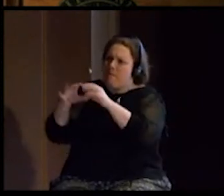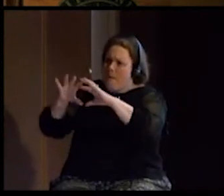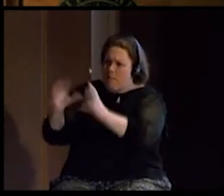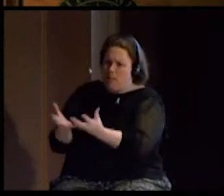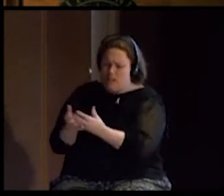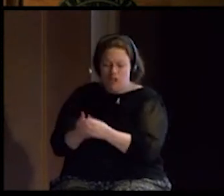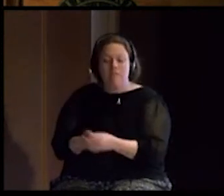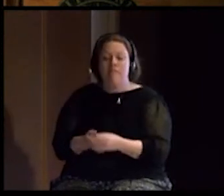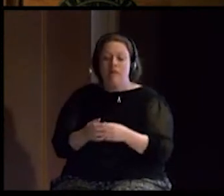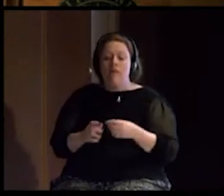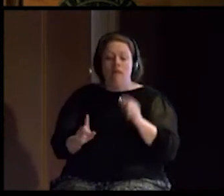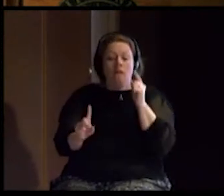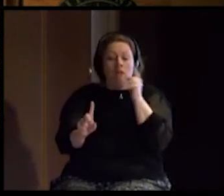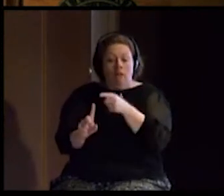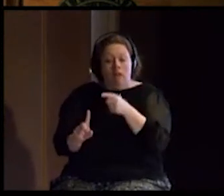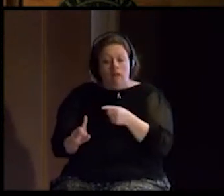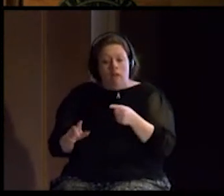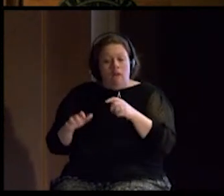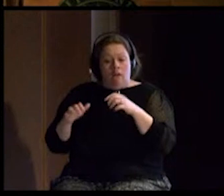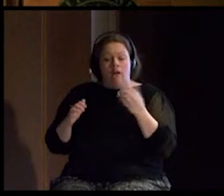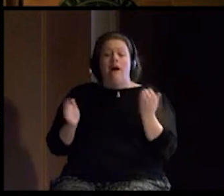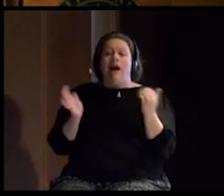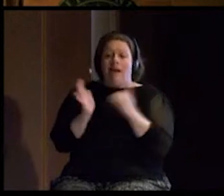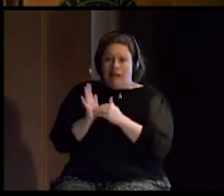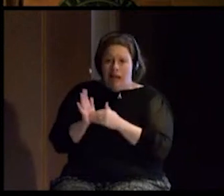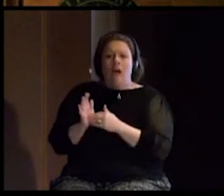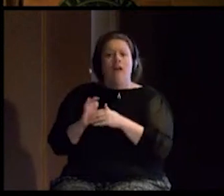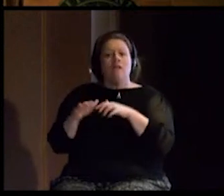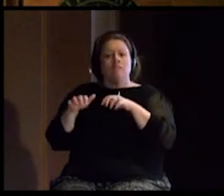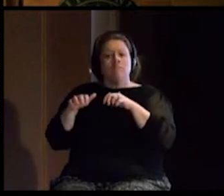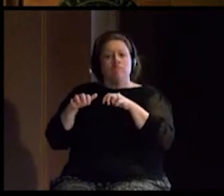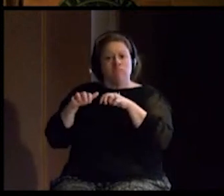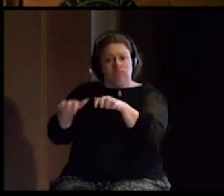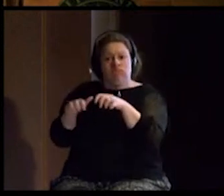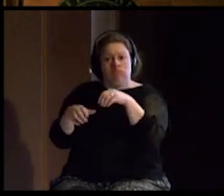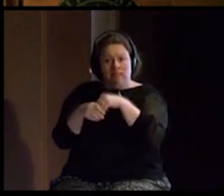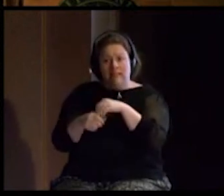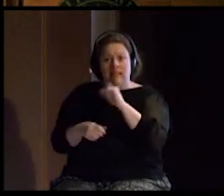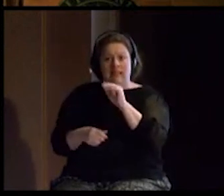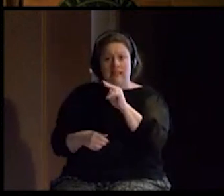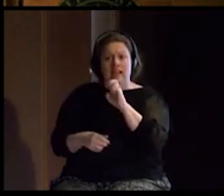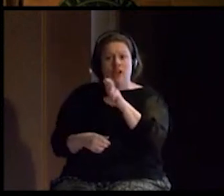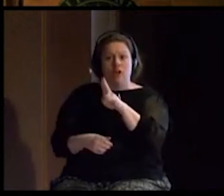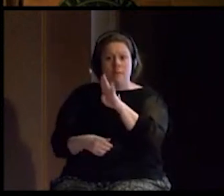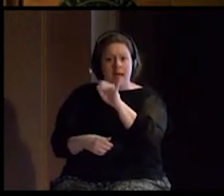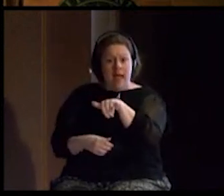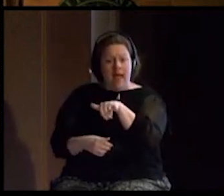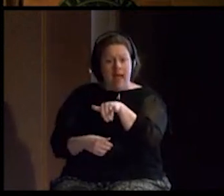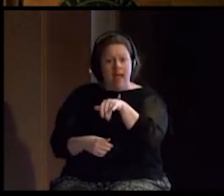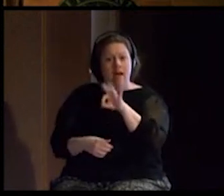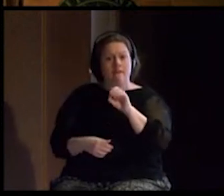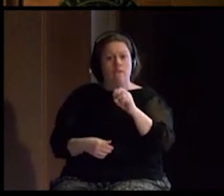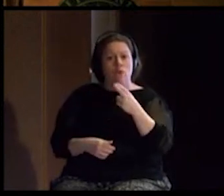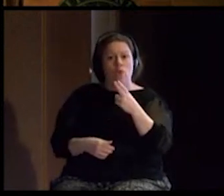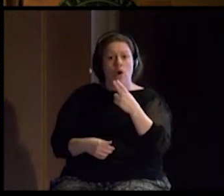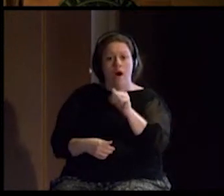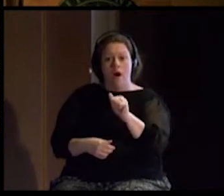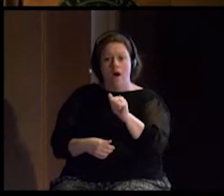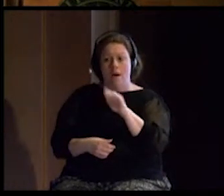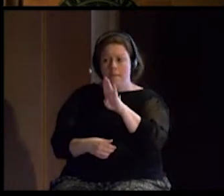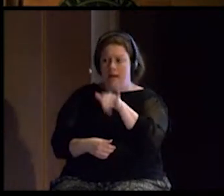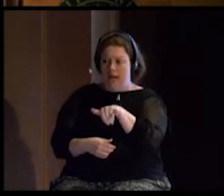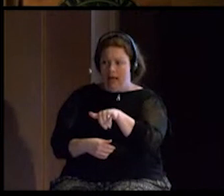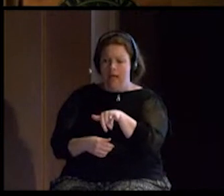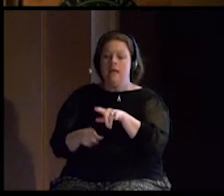out earlier as being particularly abundant in the inner bay of Fuha Bay, also known to produce the majority of antibiotics and antibiotic